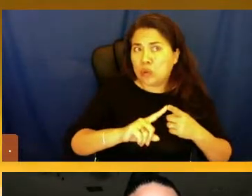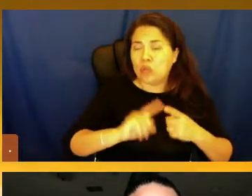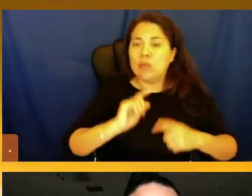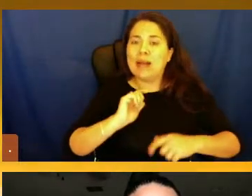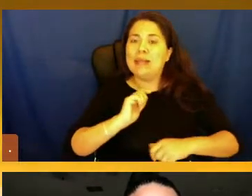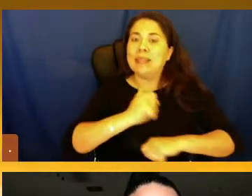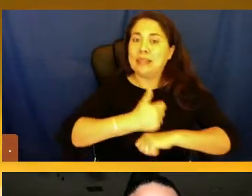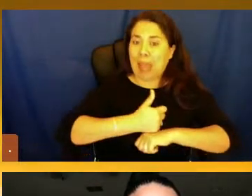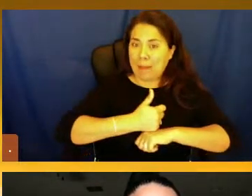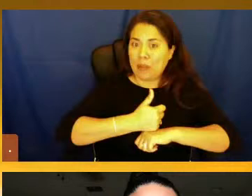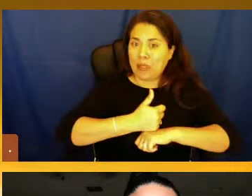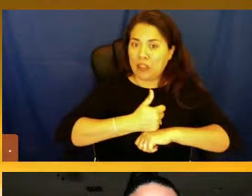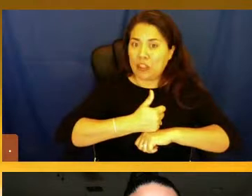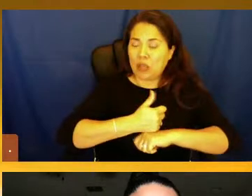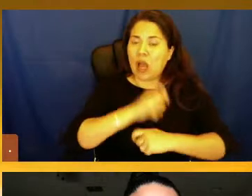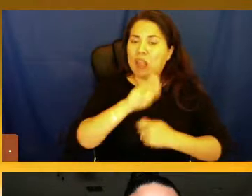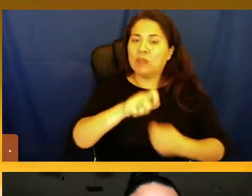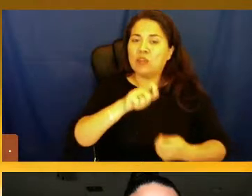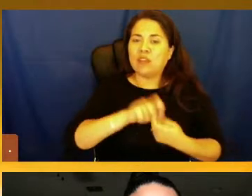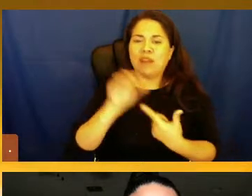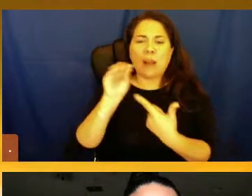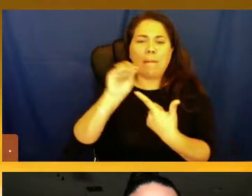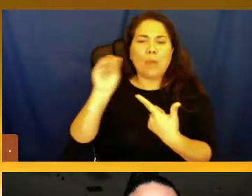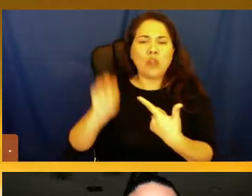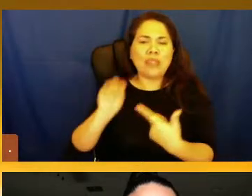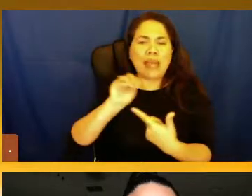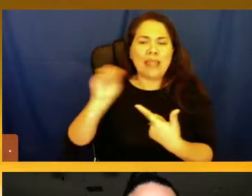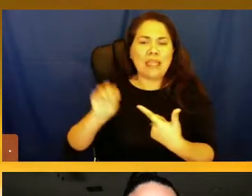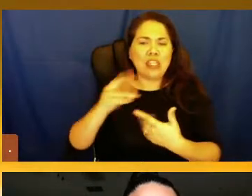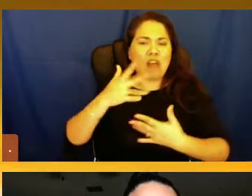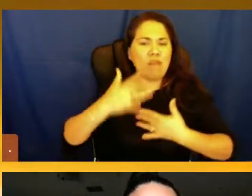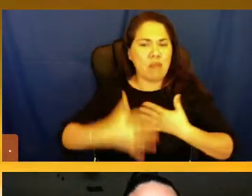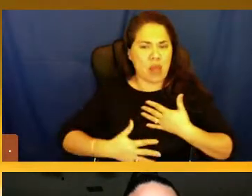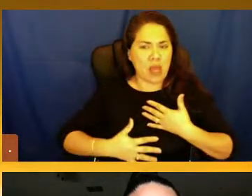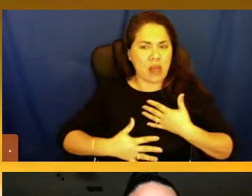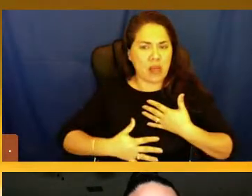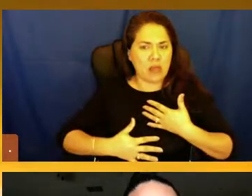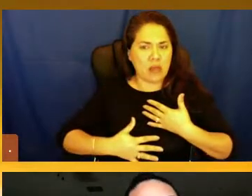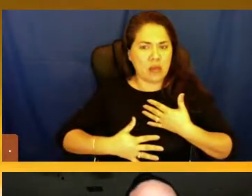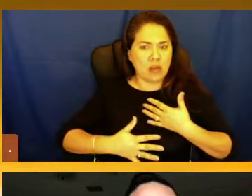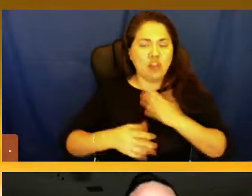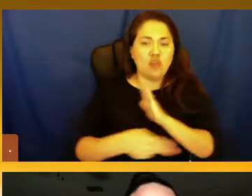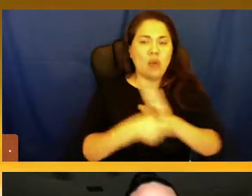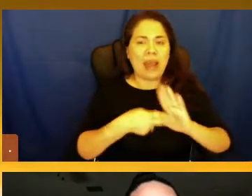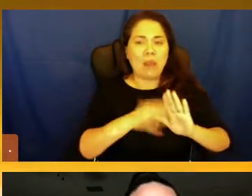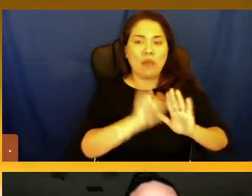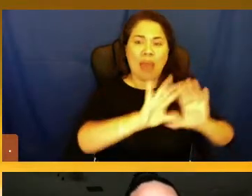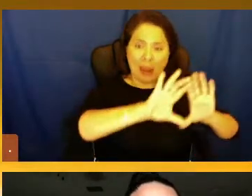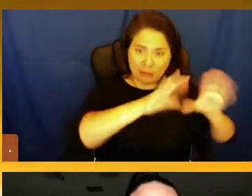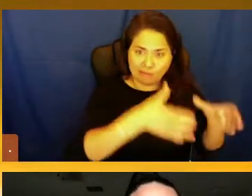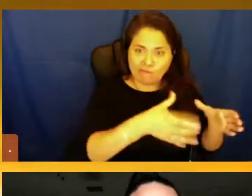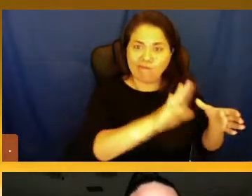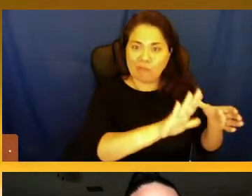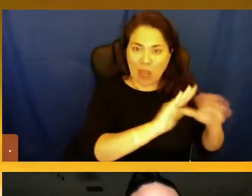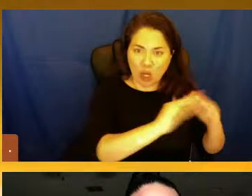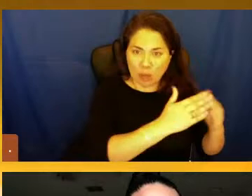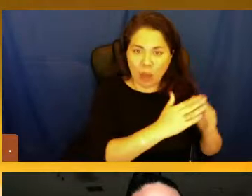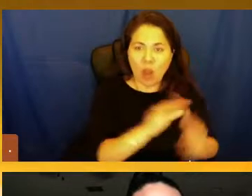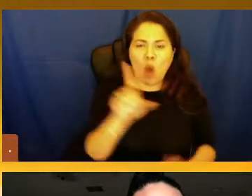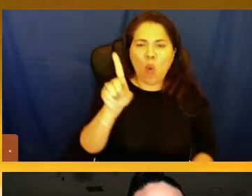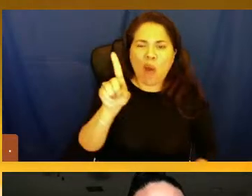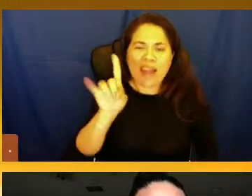establish a certain degree of blood quantum for their communities. They have the right to do that, whether it's 1/8,